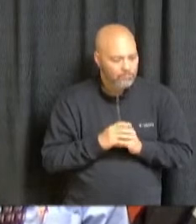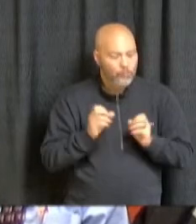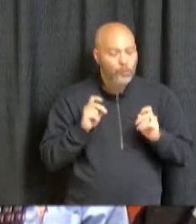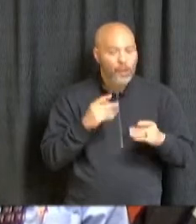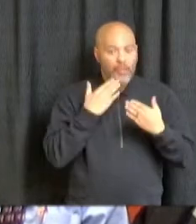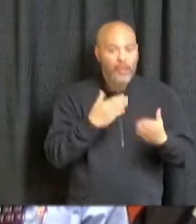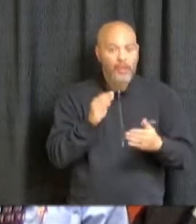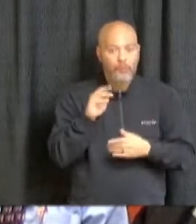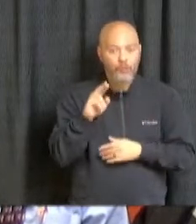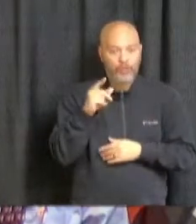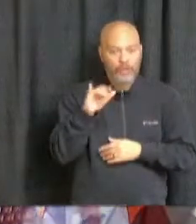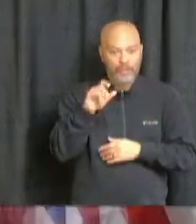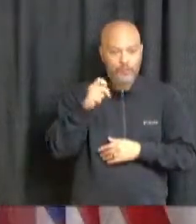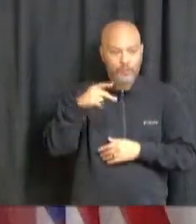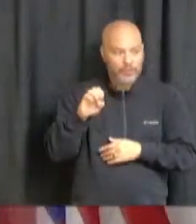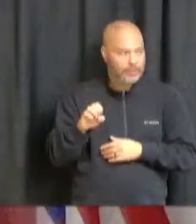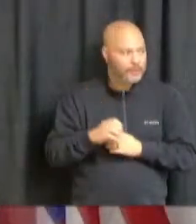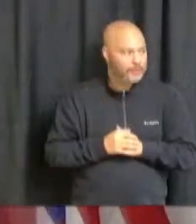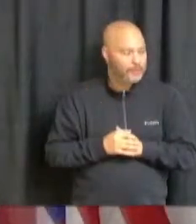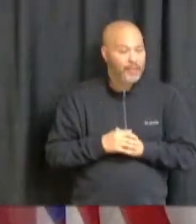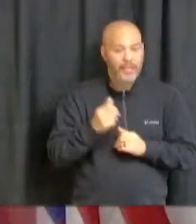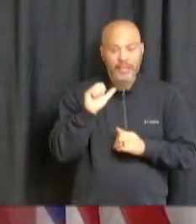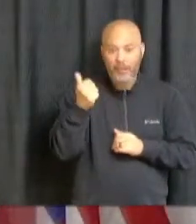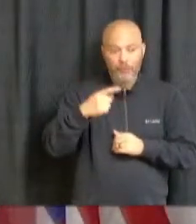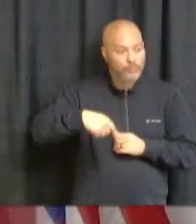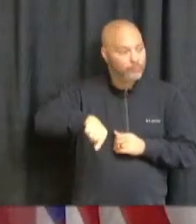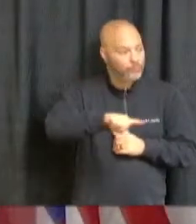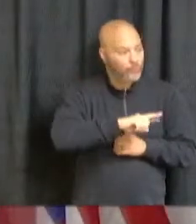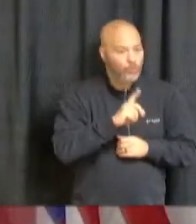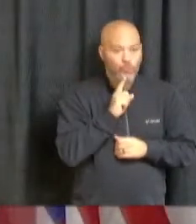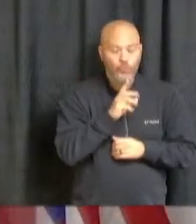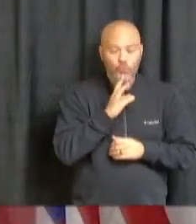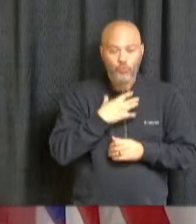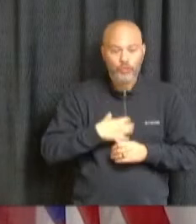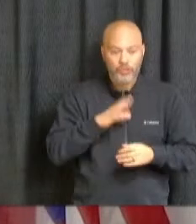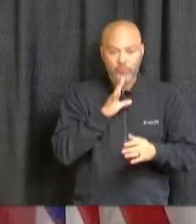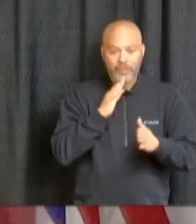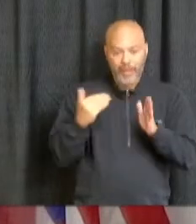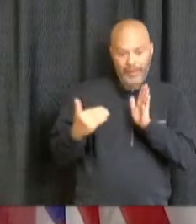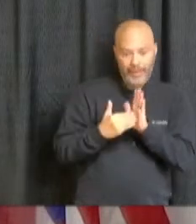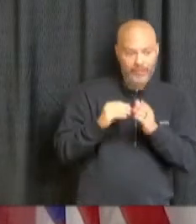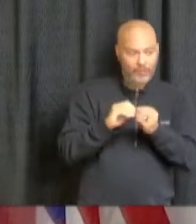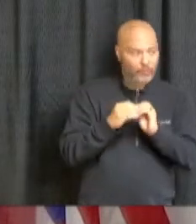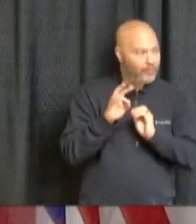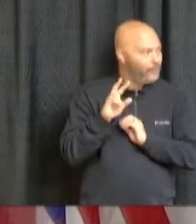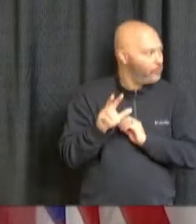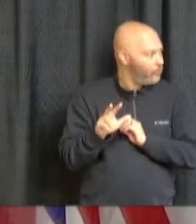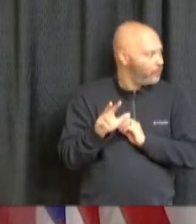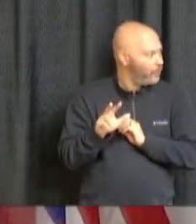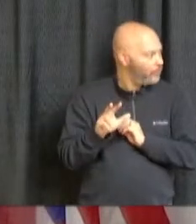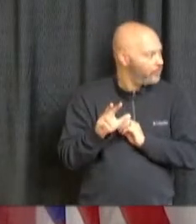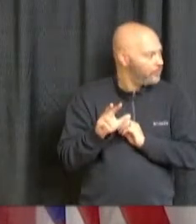Thank you, Mr. Gillespie. Thank you, Mr. Mayor. Anyone else in the audience wish to speak against ordinance 73?